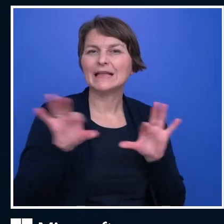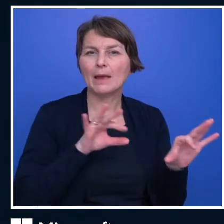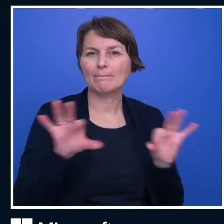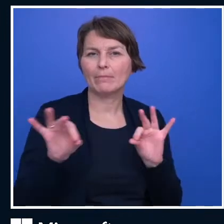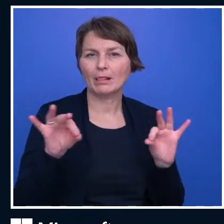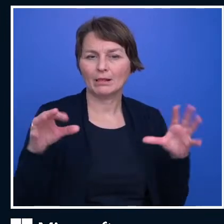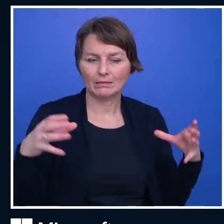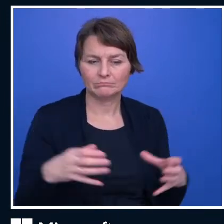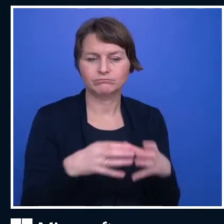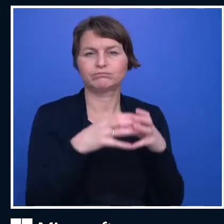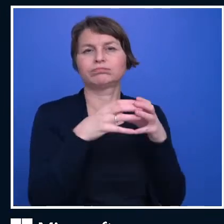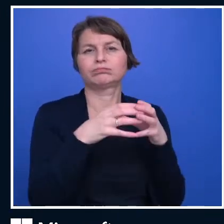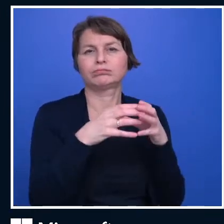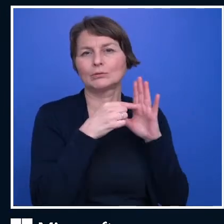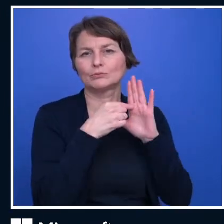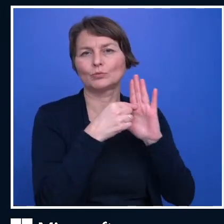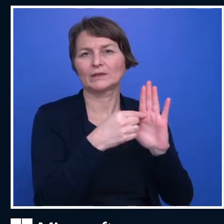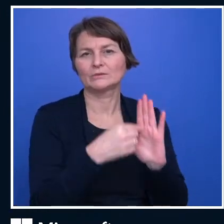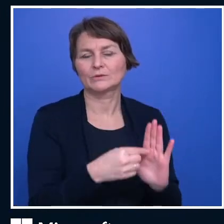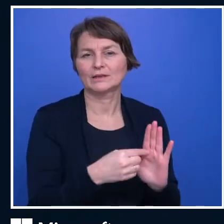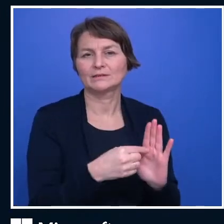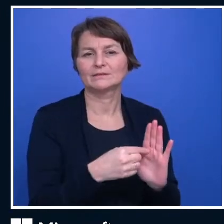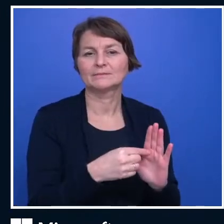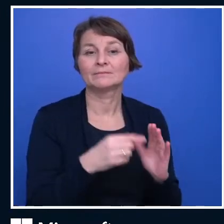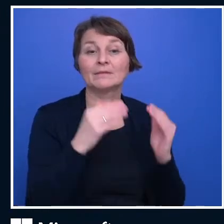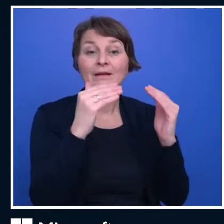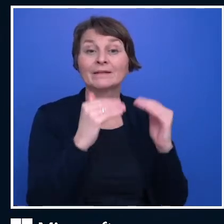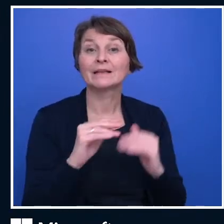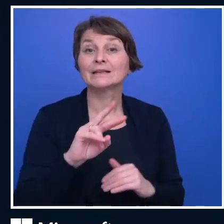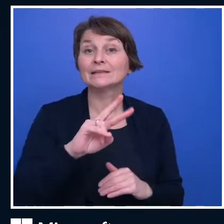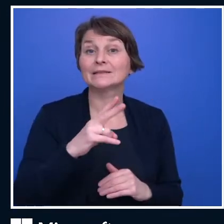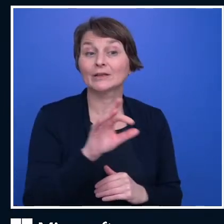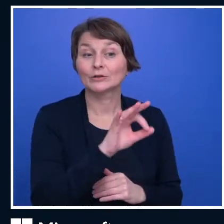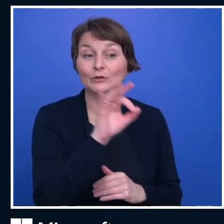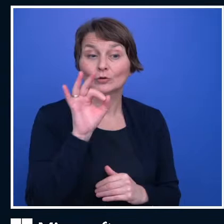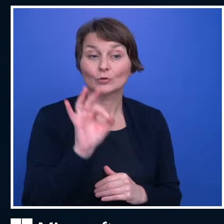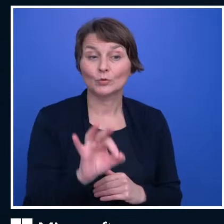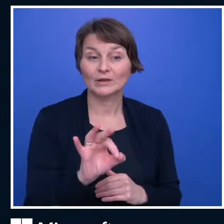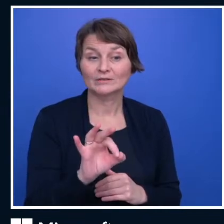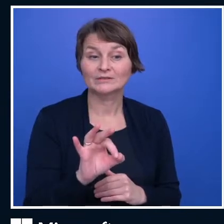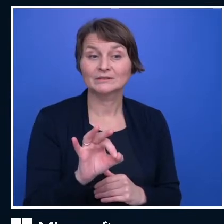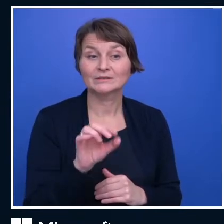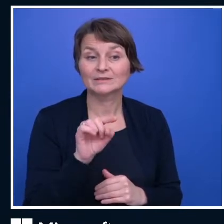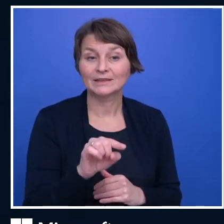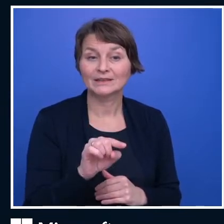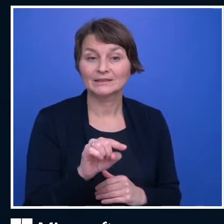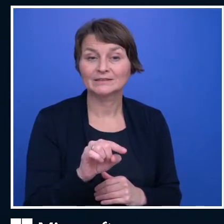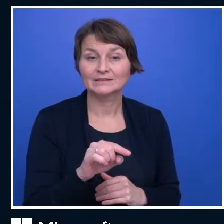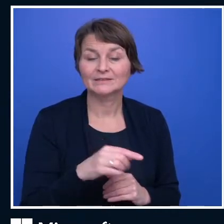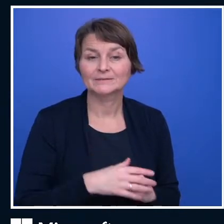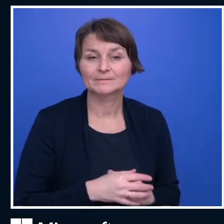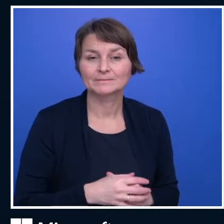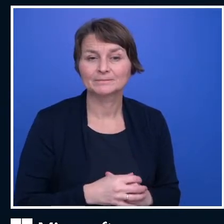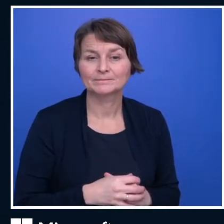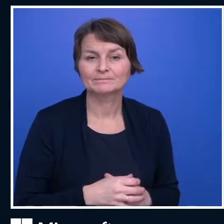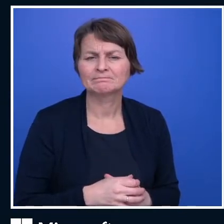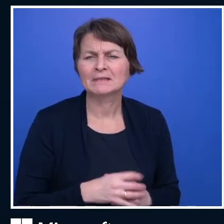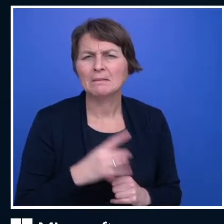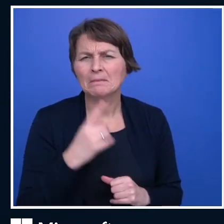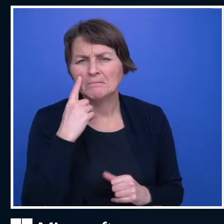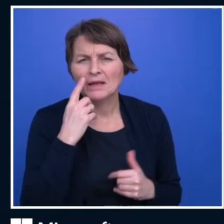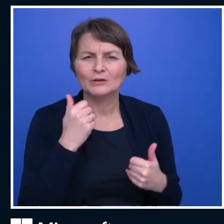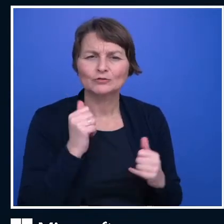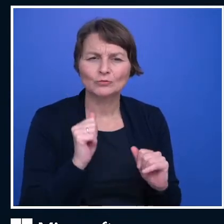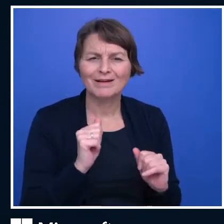Coming down to the second constant, there is duration under consideration. So basically, I'm trying to take up 3-second